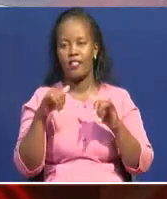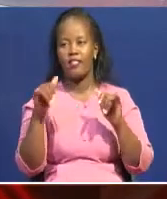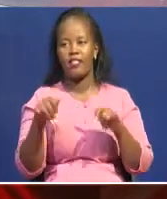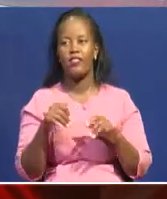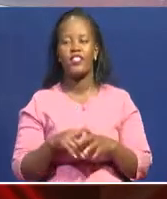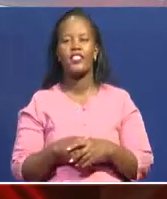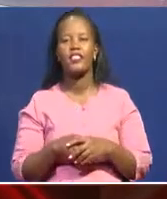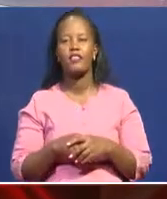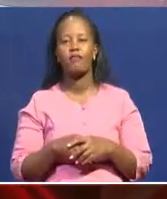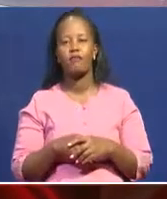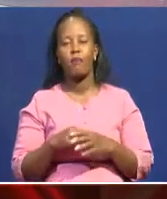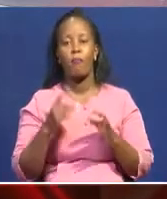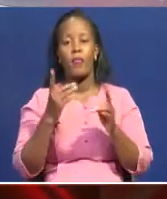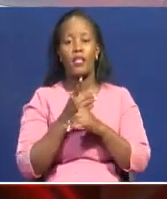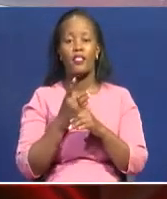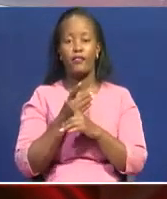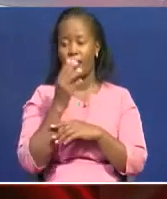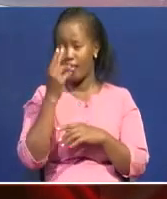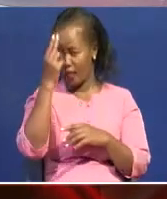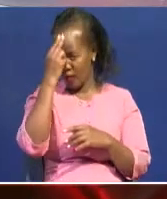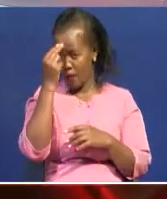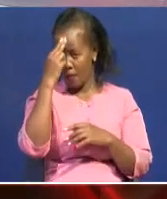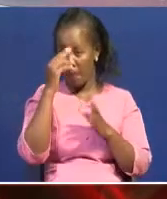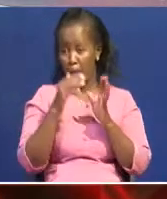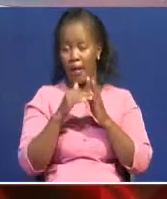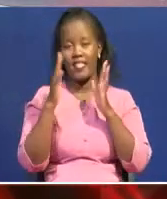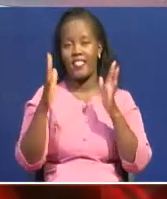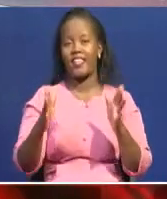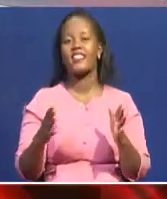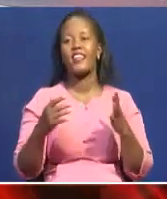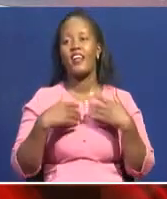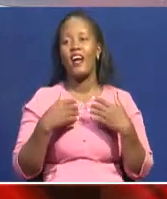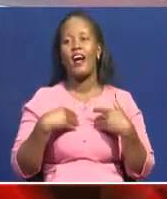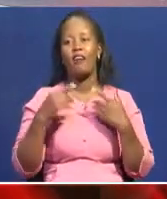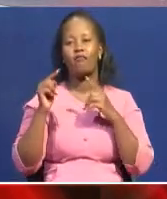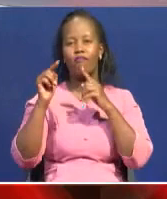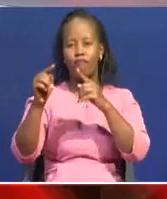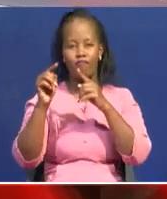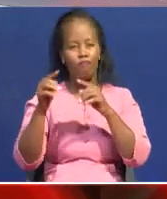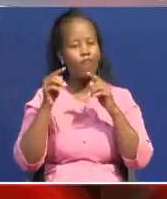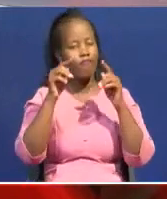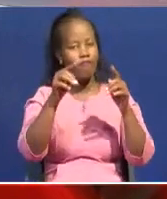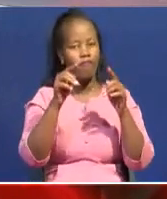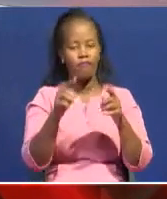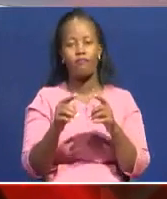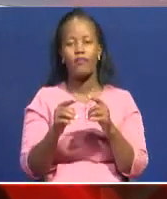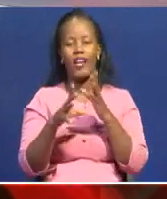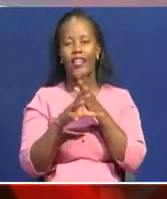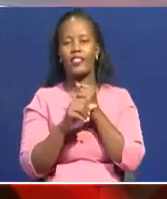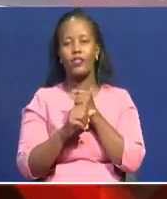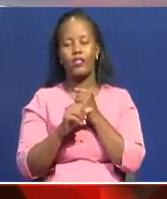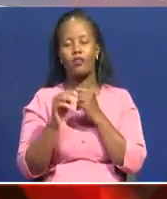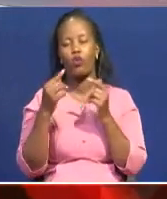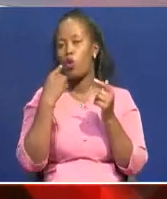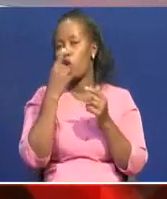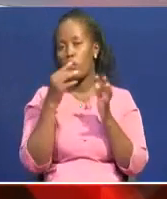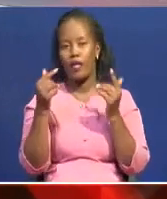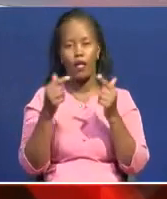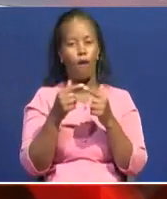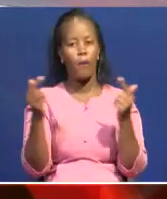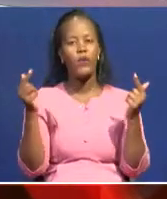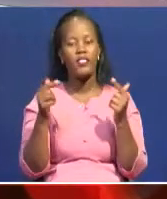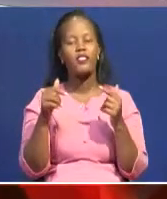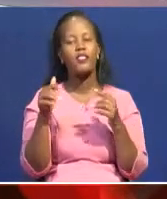Now, a section of Ma community leaders have castigated non-governmental conservation organizations opposing the proposal to